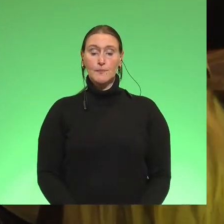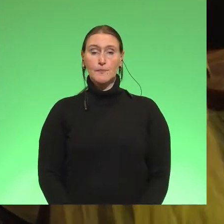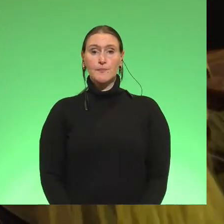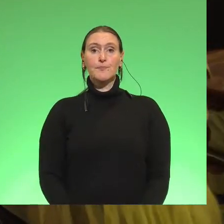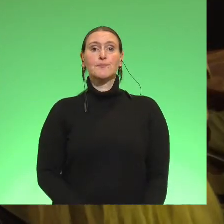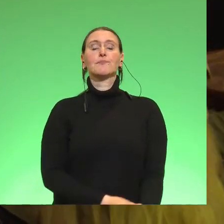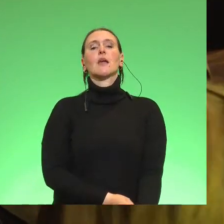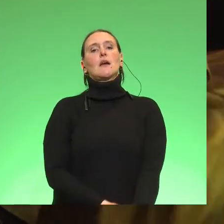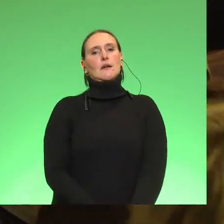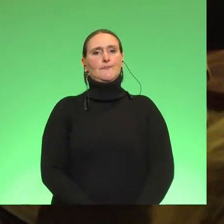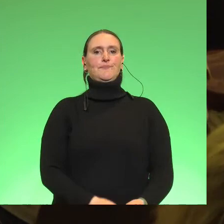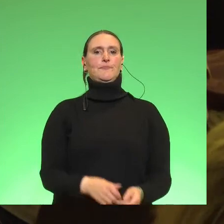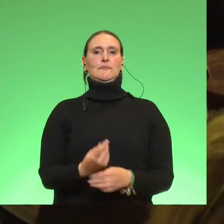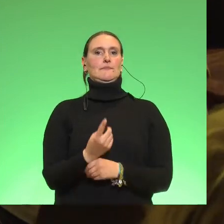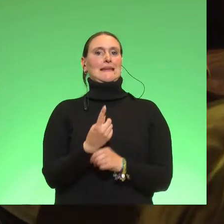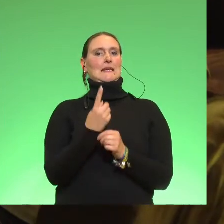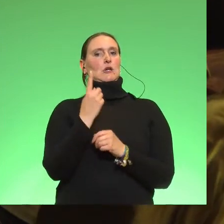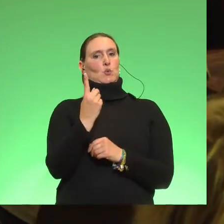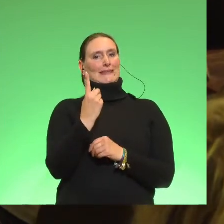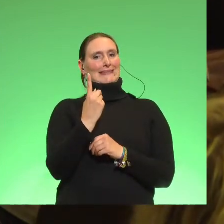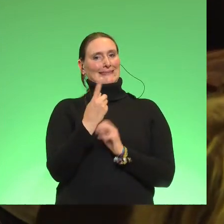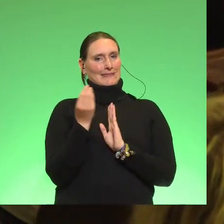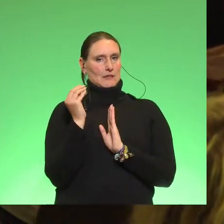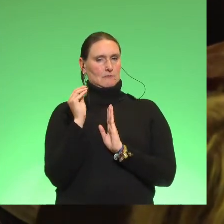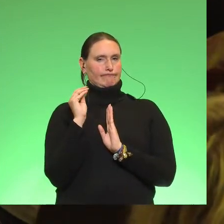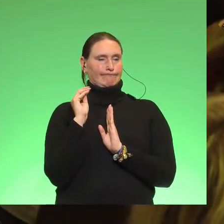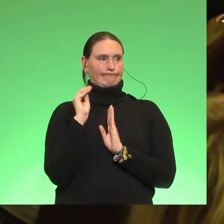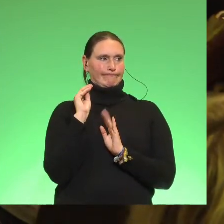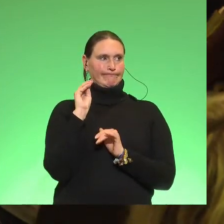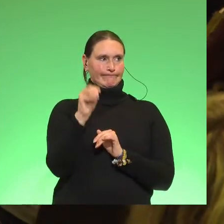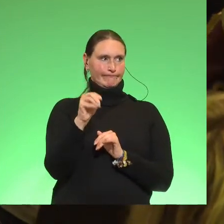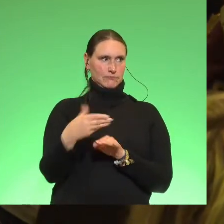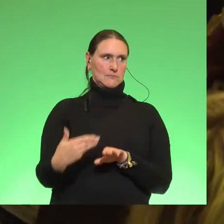+1 to everything that +1,000 to everything that my friend Farzana just said.